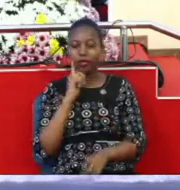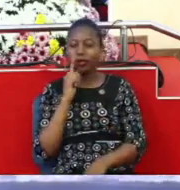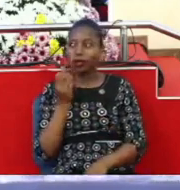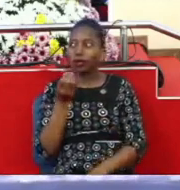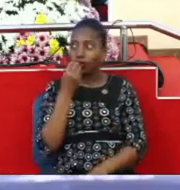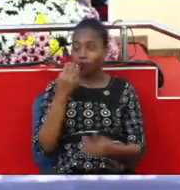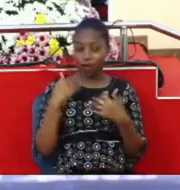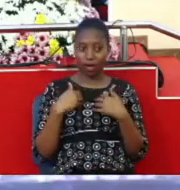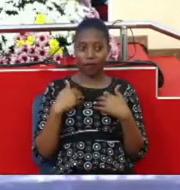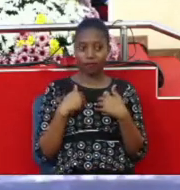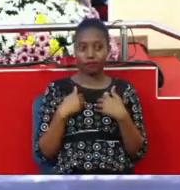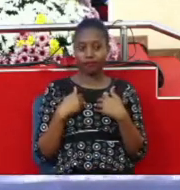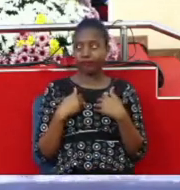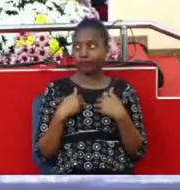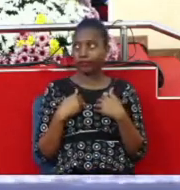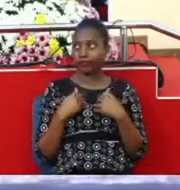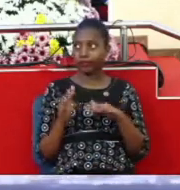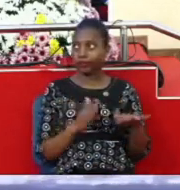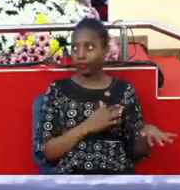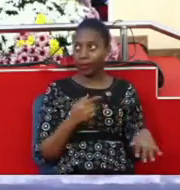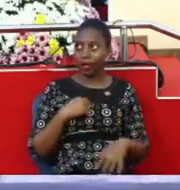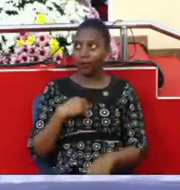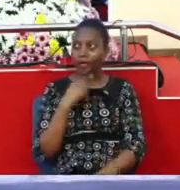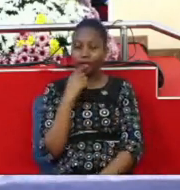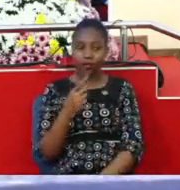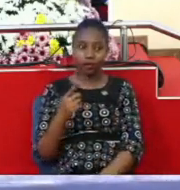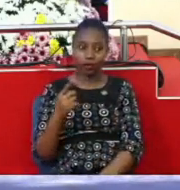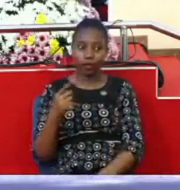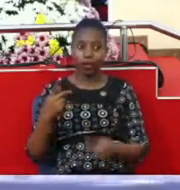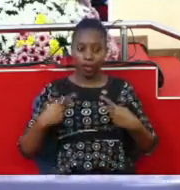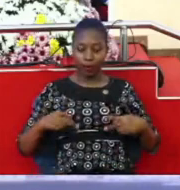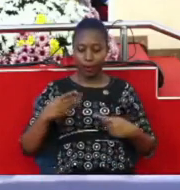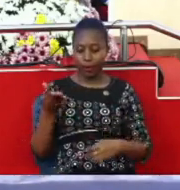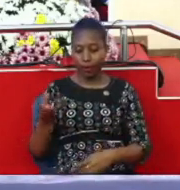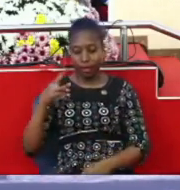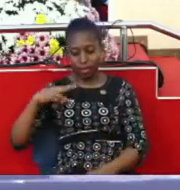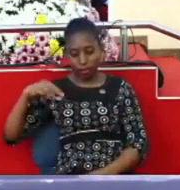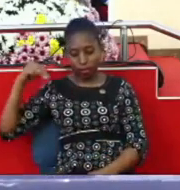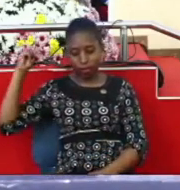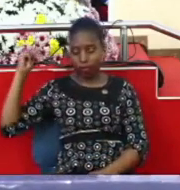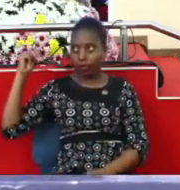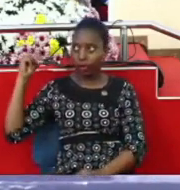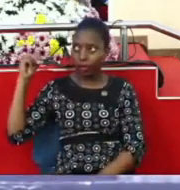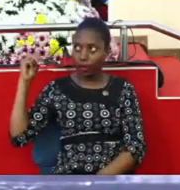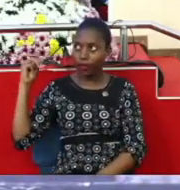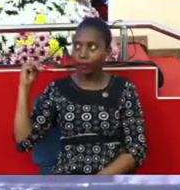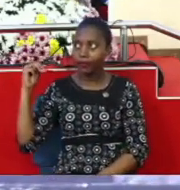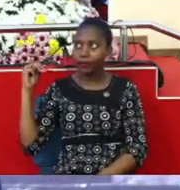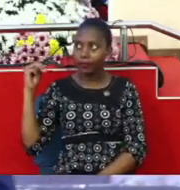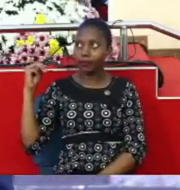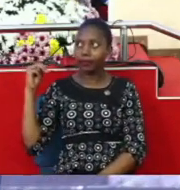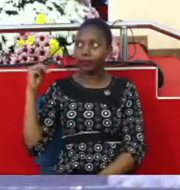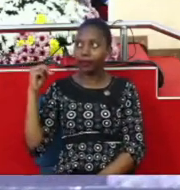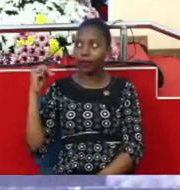at Shiloh, I only got to learn that what my father used to earn could not do the things that he used to